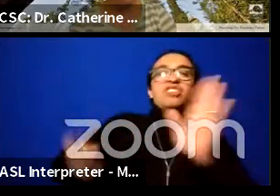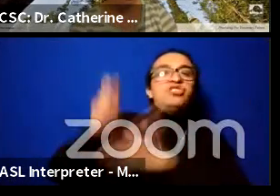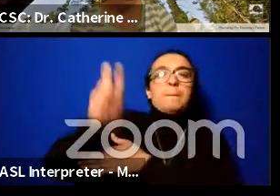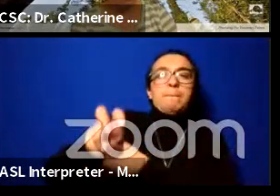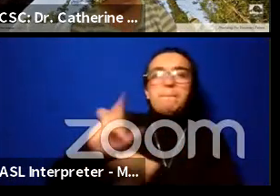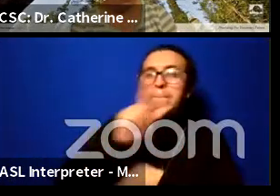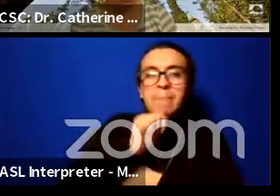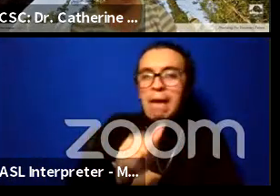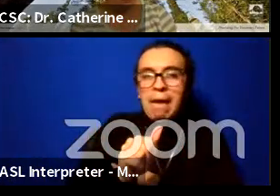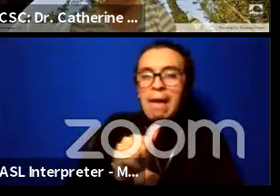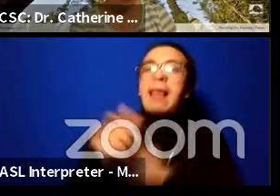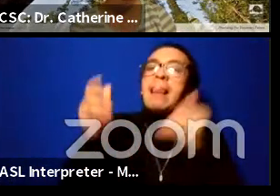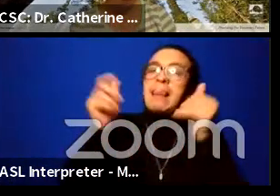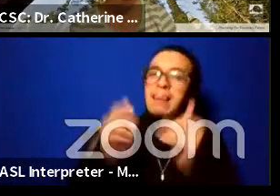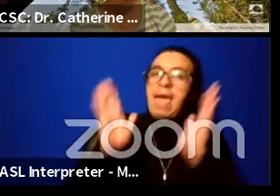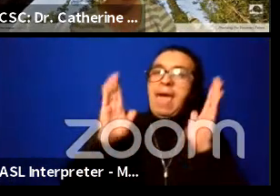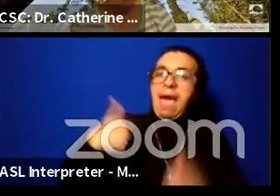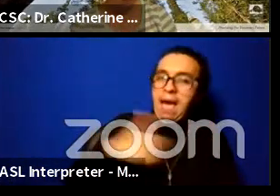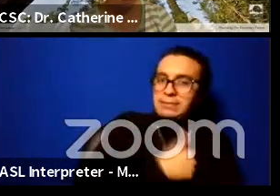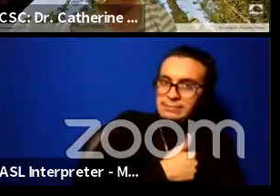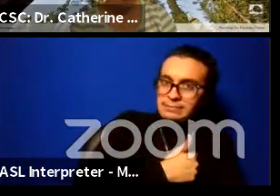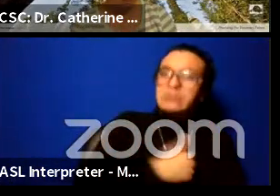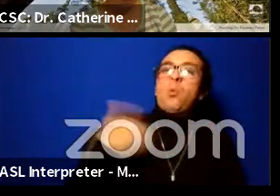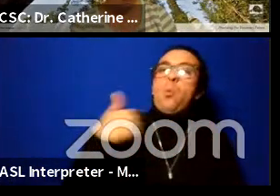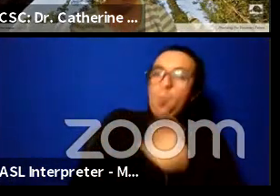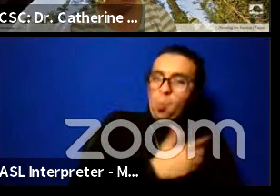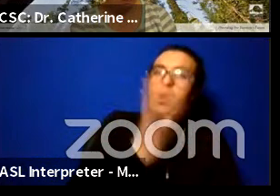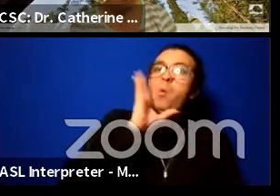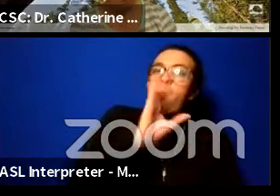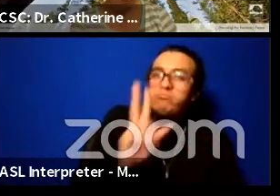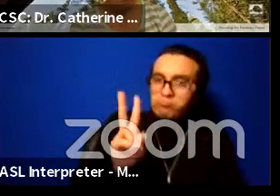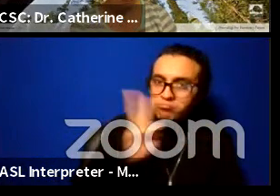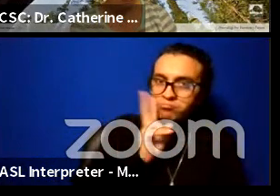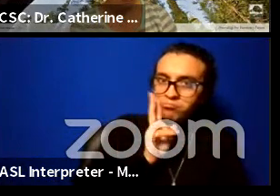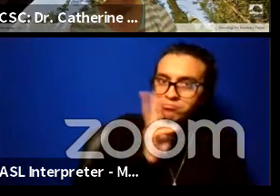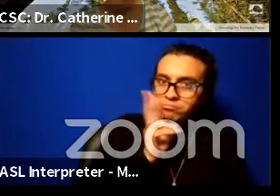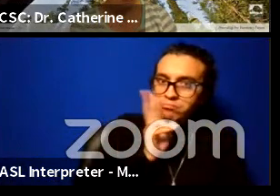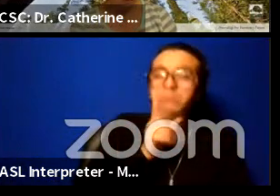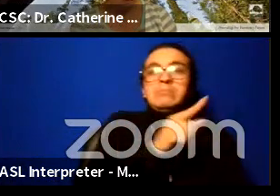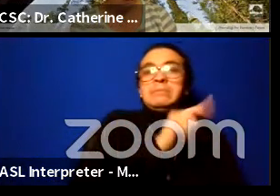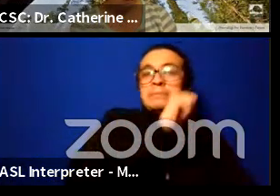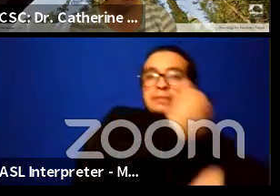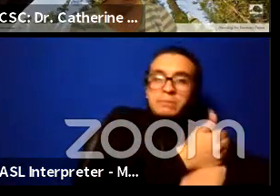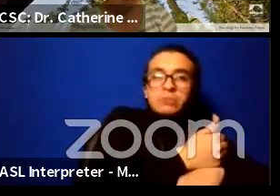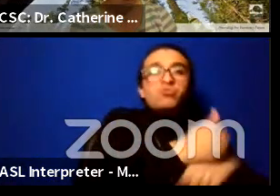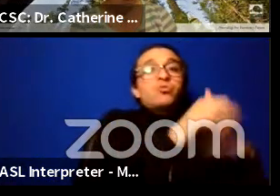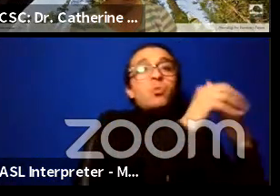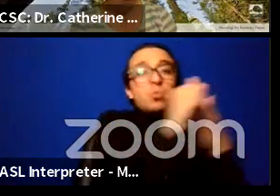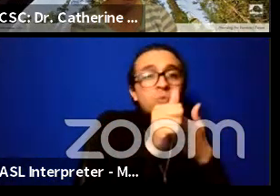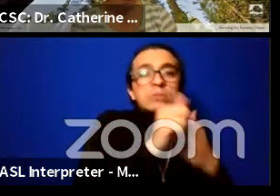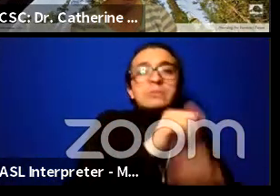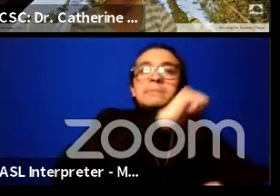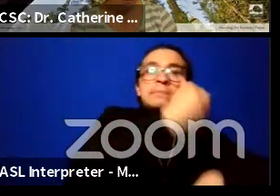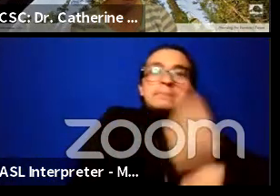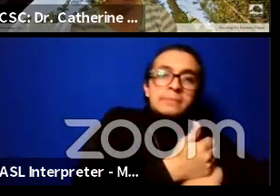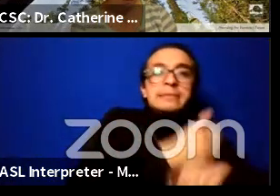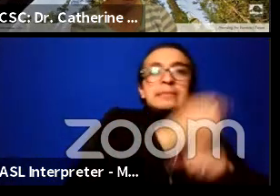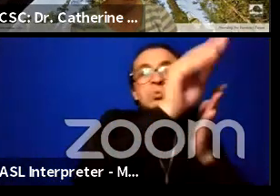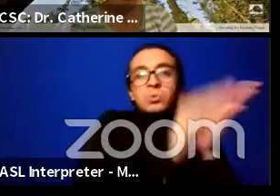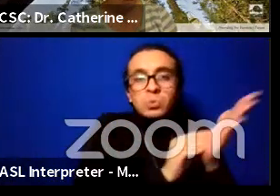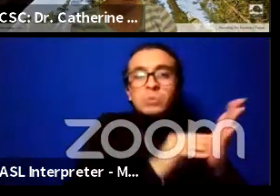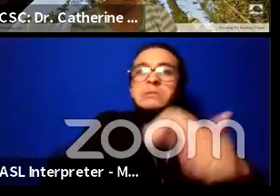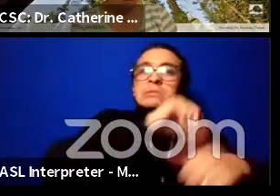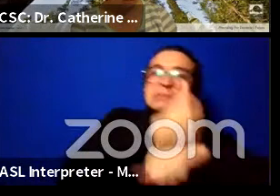point, the facilitator in your group and the note taker in your group, when we break out, those will be not district or CARB folks. Those will be